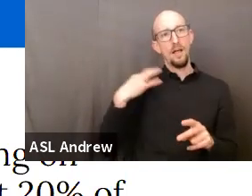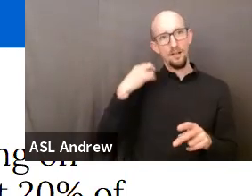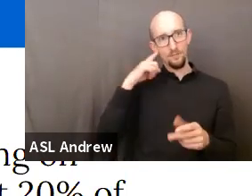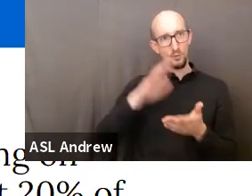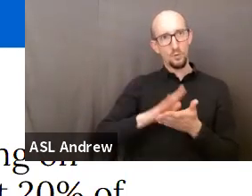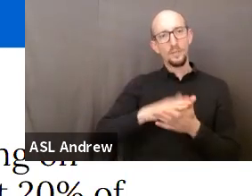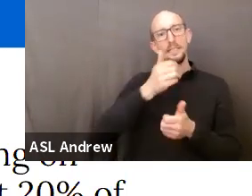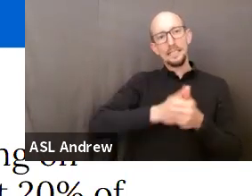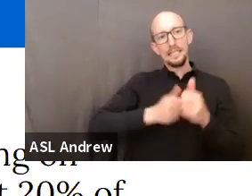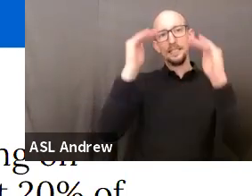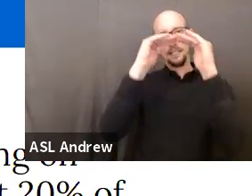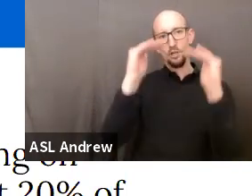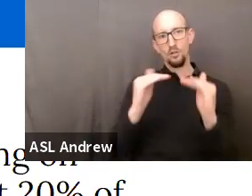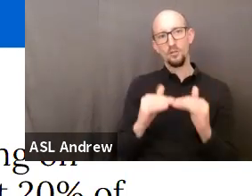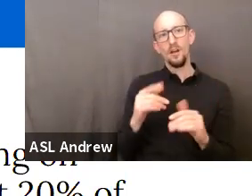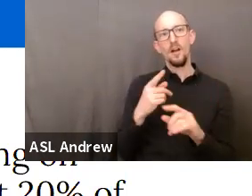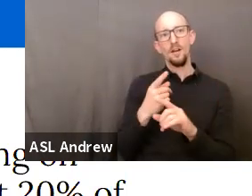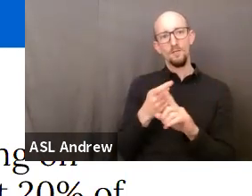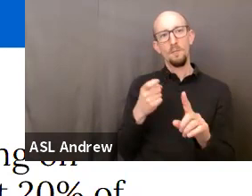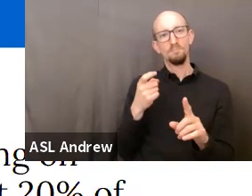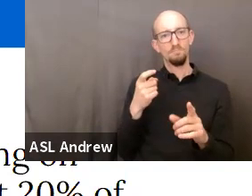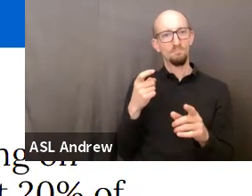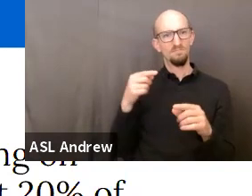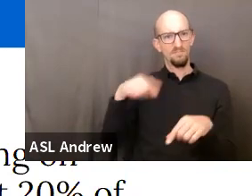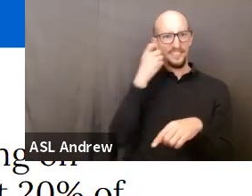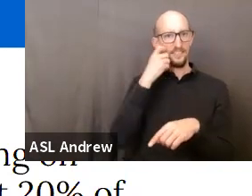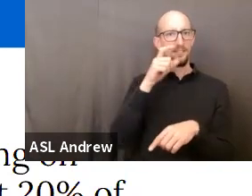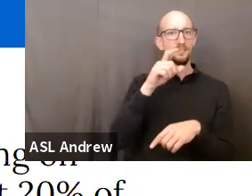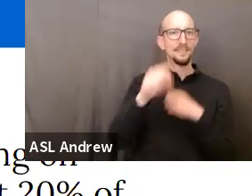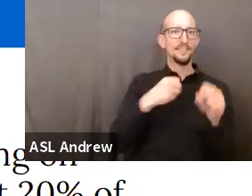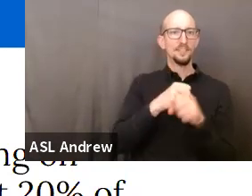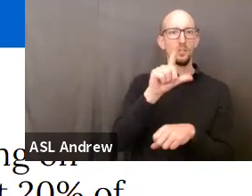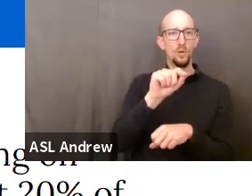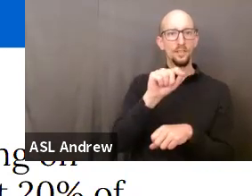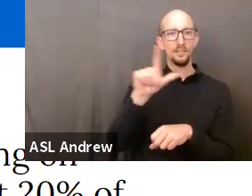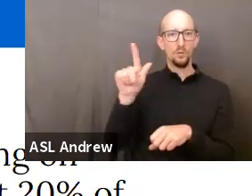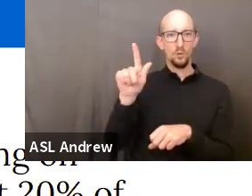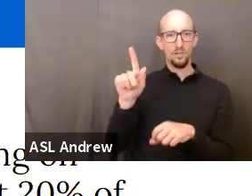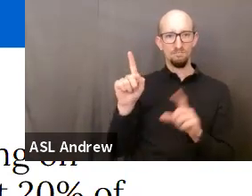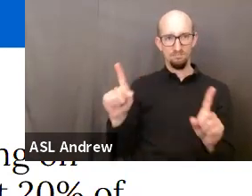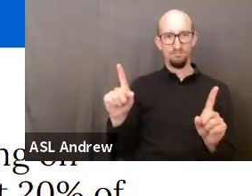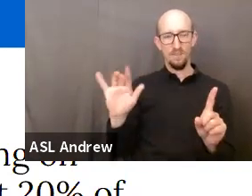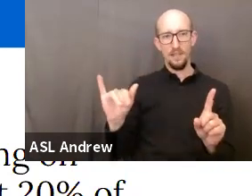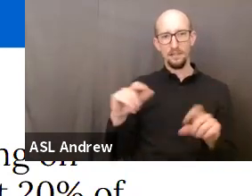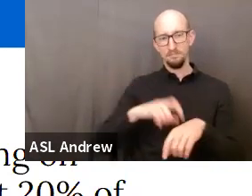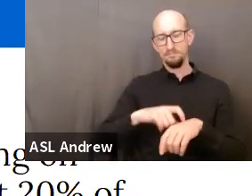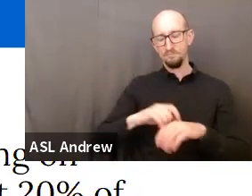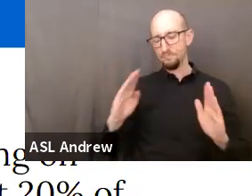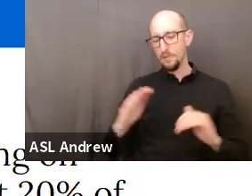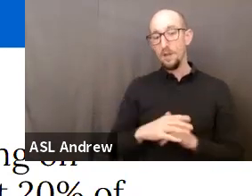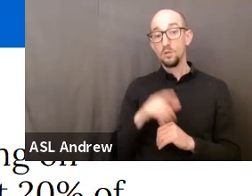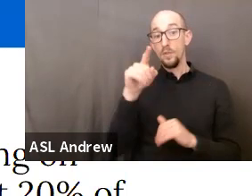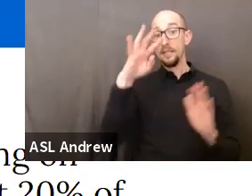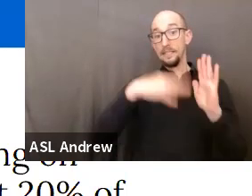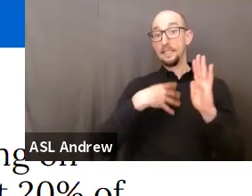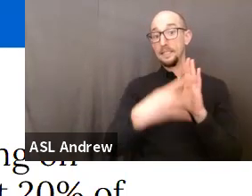the 2021 admission cycle. So this table assumes